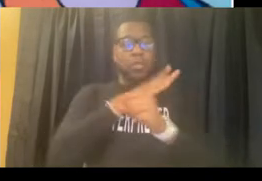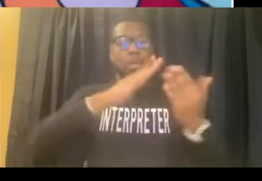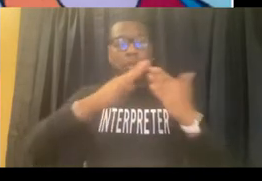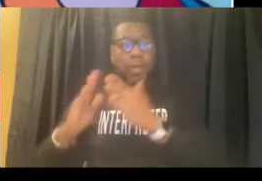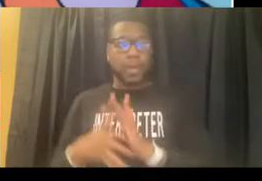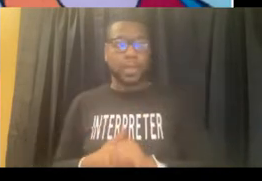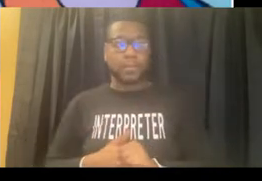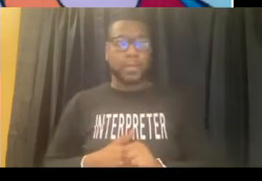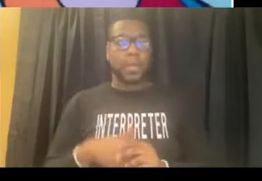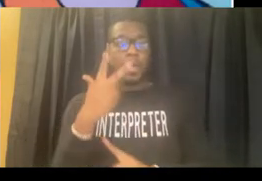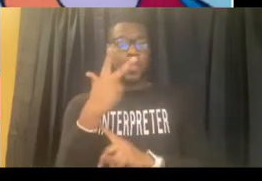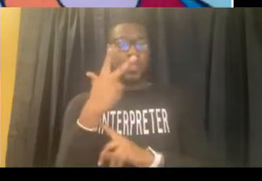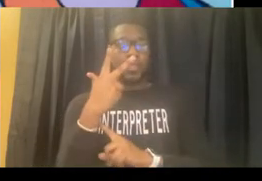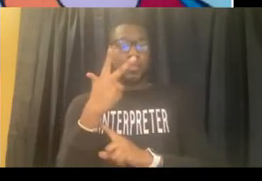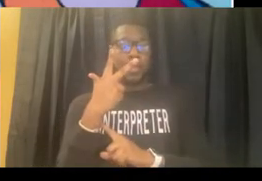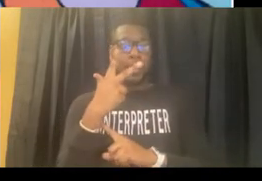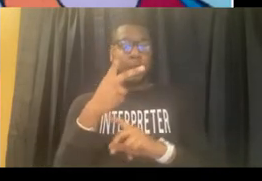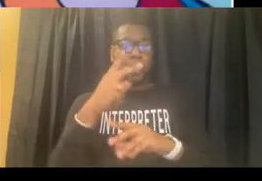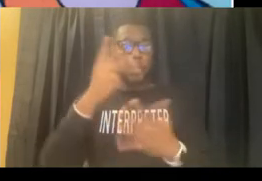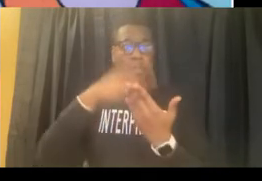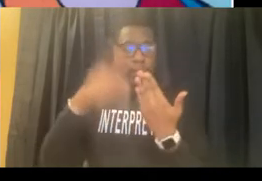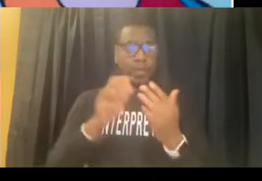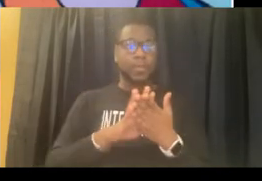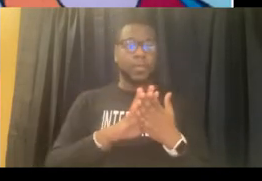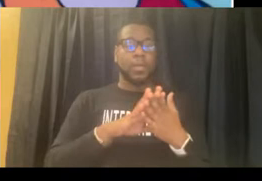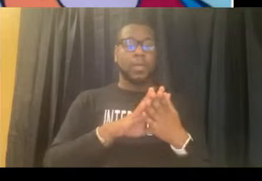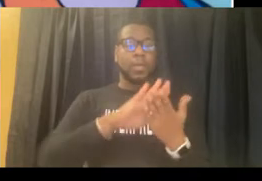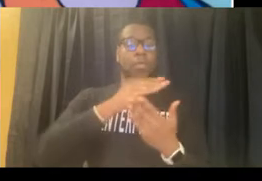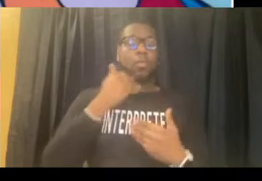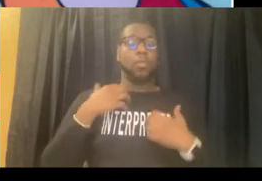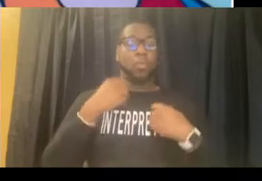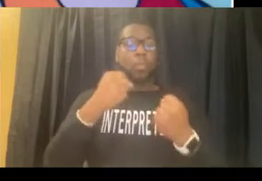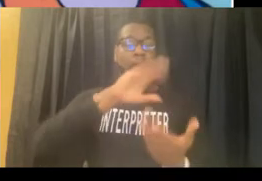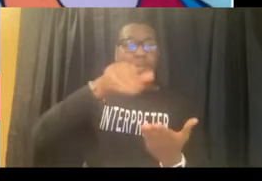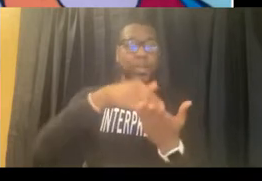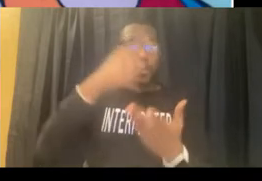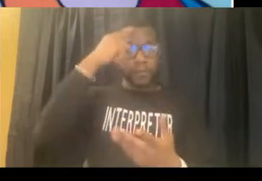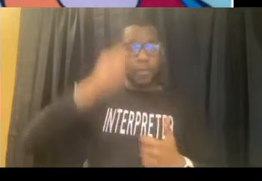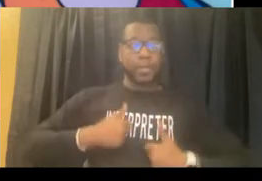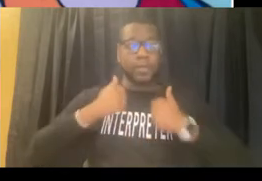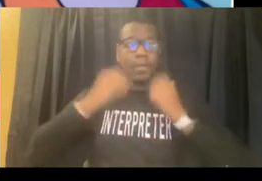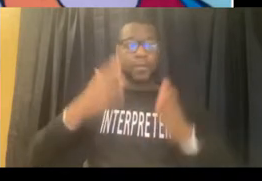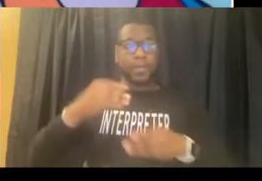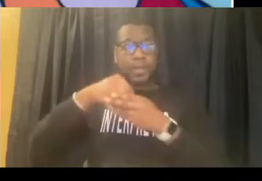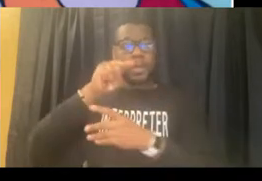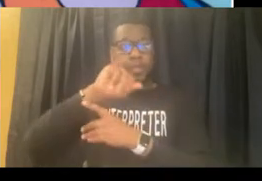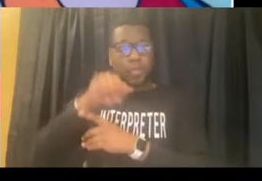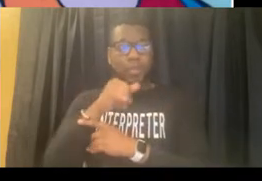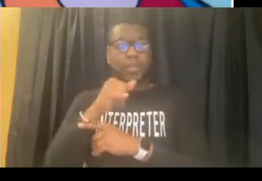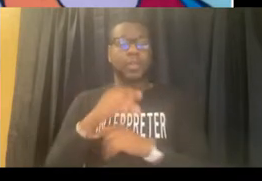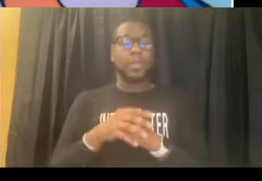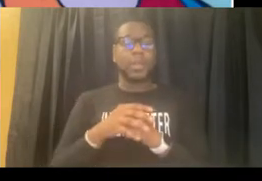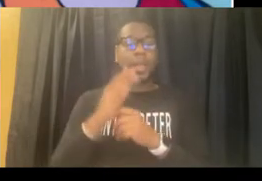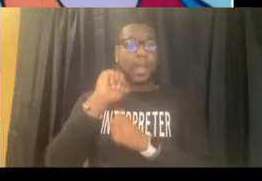We have three main programs: our Wellness Center, which is geared towards supporting survivors throughout the state of New Jersey and nationally by